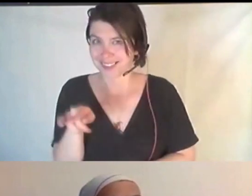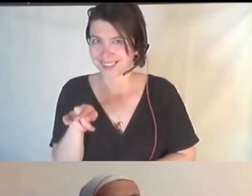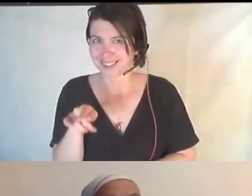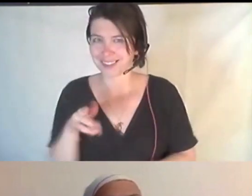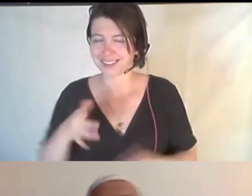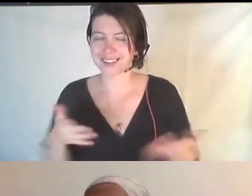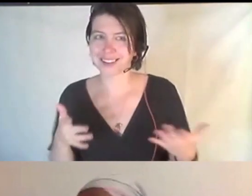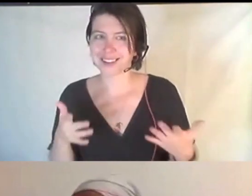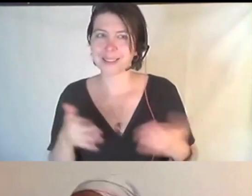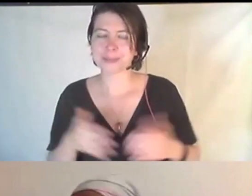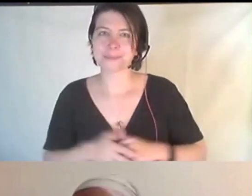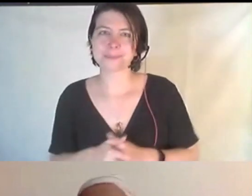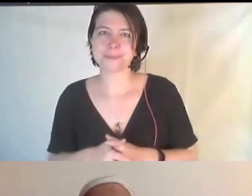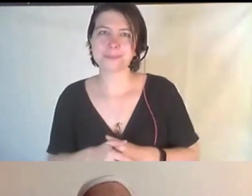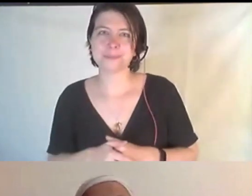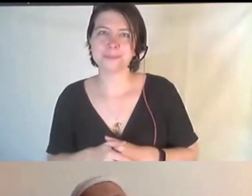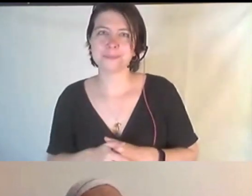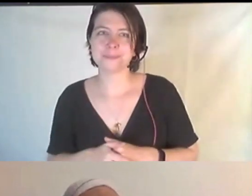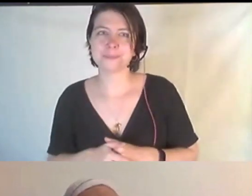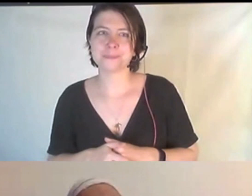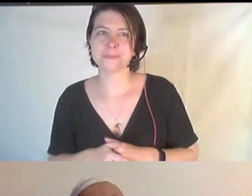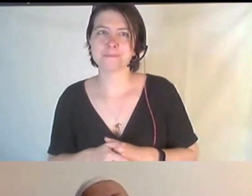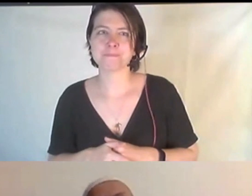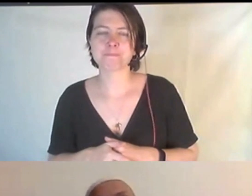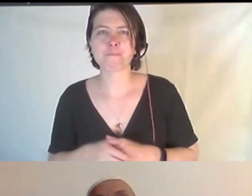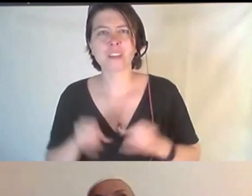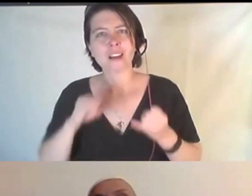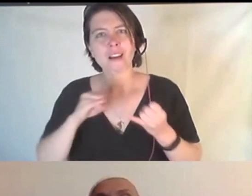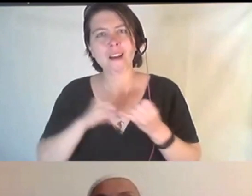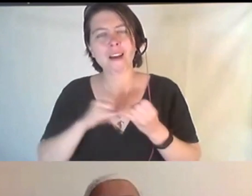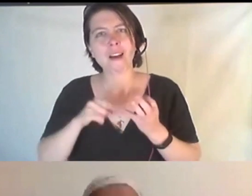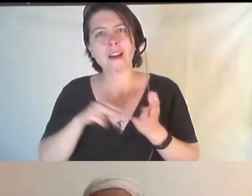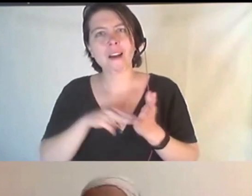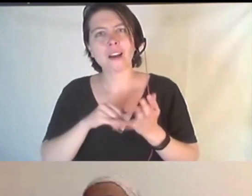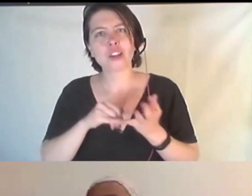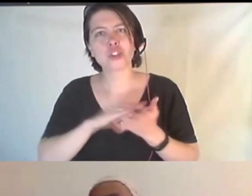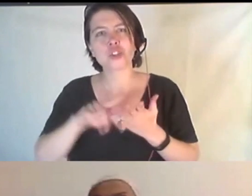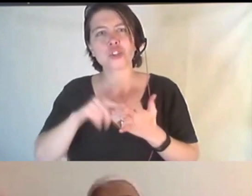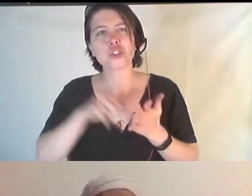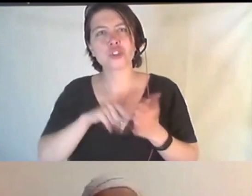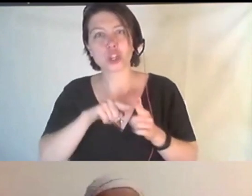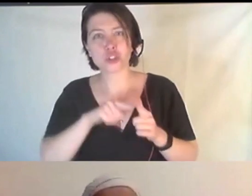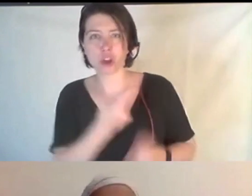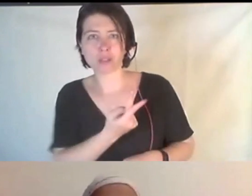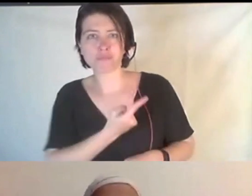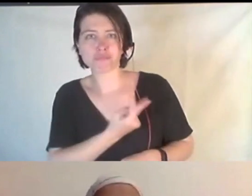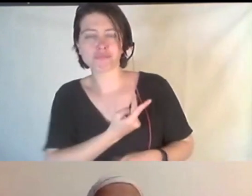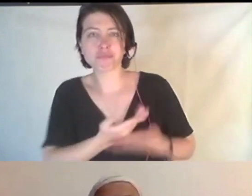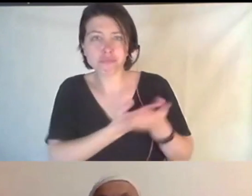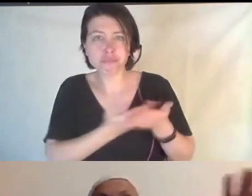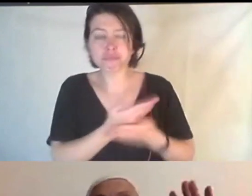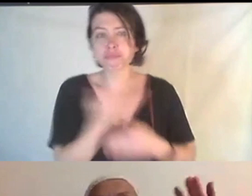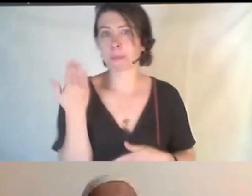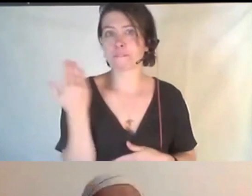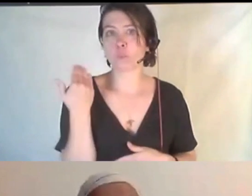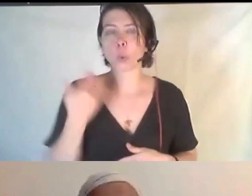there's always this sort of, I mean, I think, Sunshine, we've talked about this before, this sort of unspoken hierarchy within the disability arts world, as well